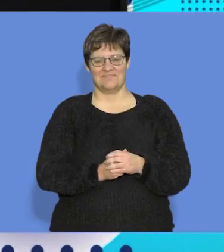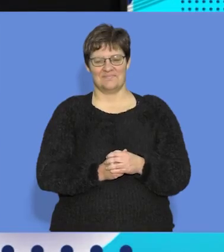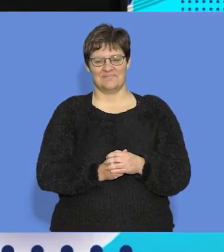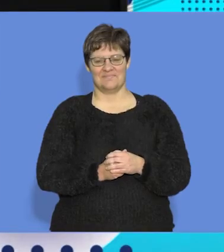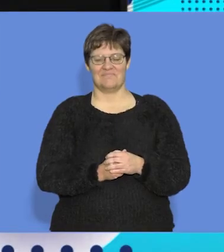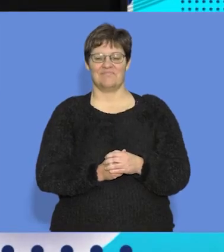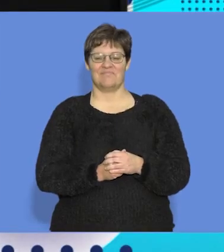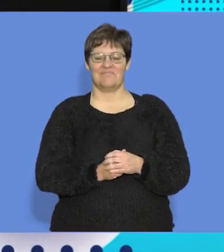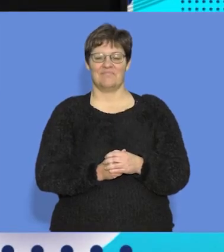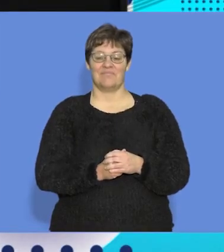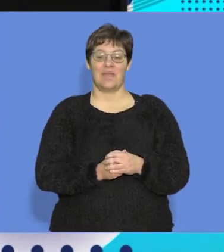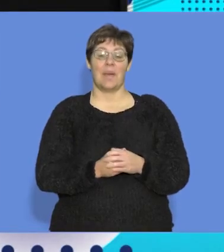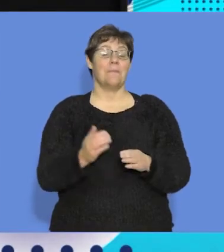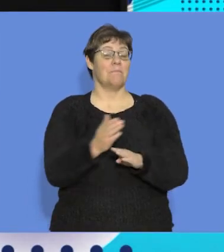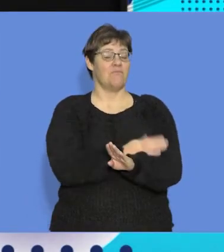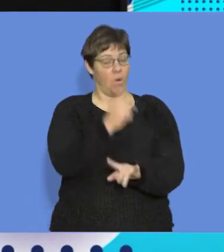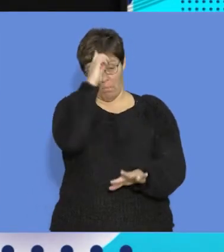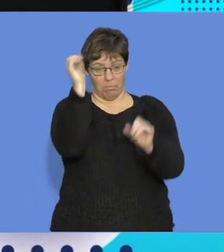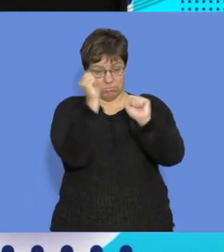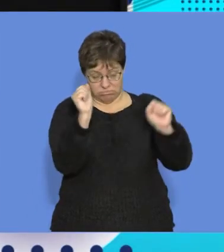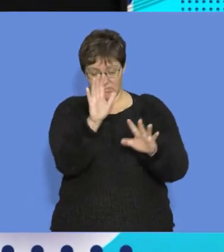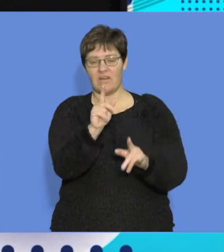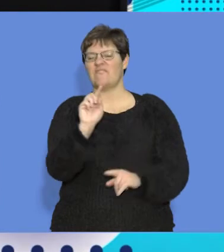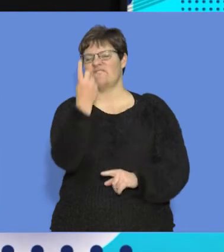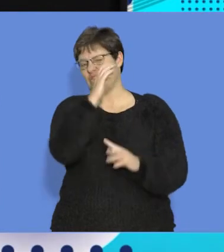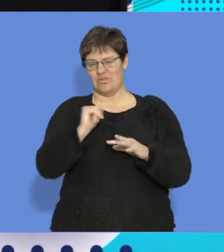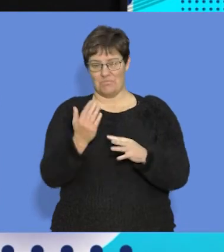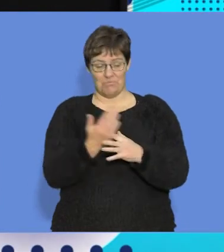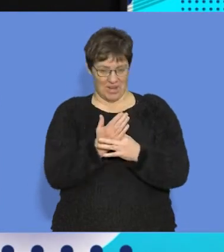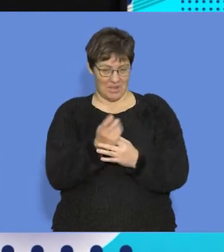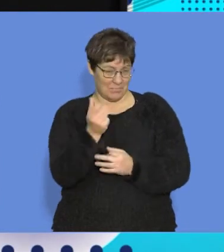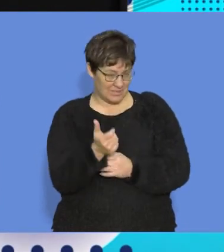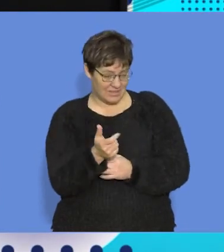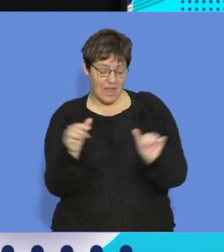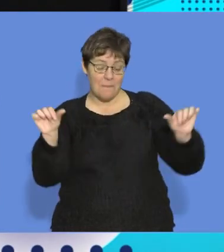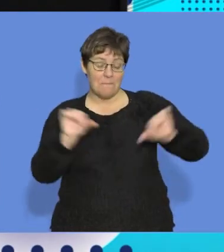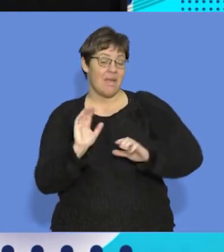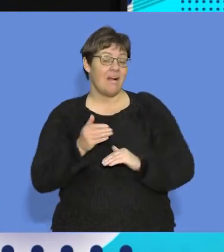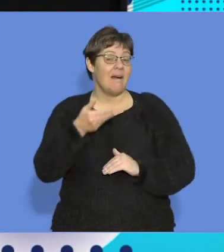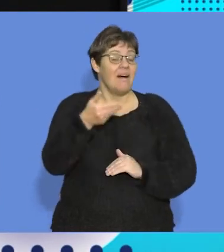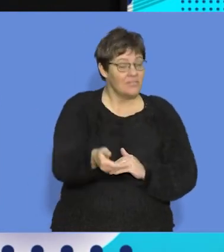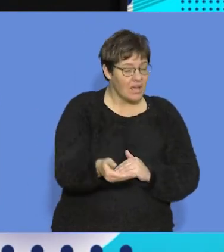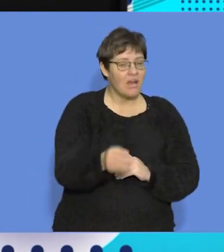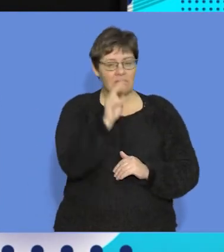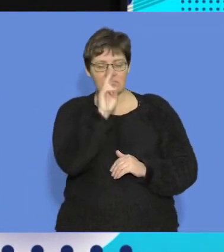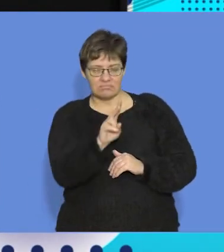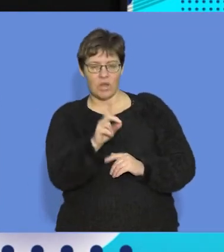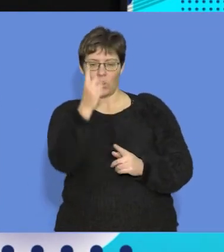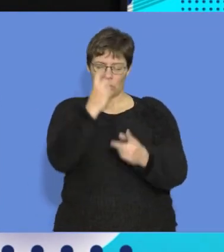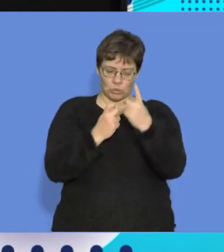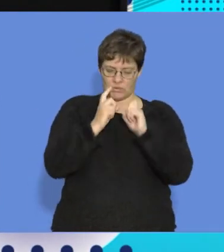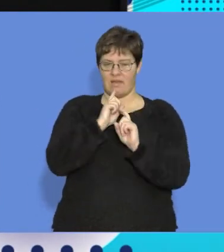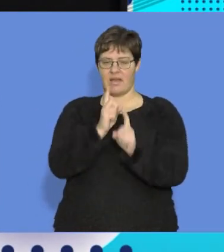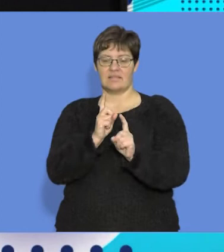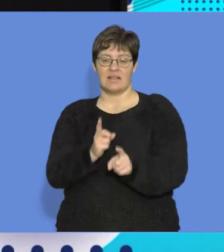Before your brains burst too much, let's take a bit of a break, and when we come back, we will look at how to answer questions on